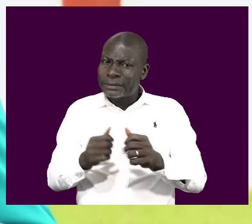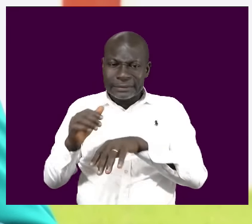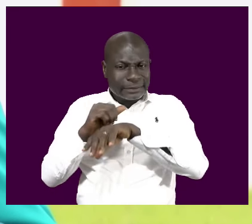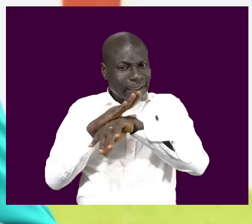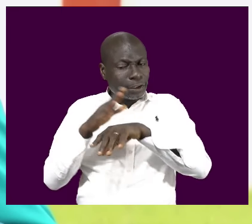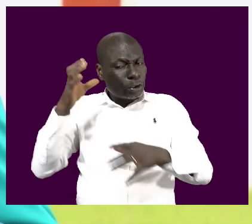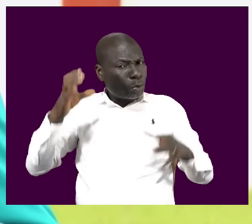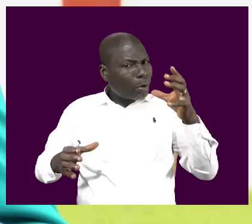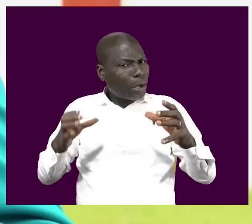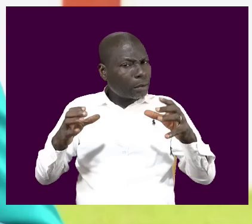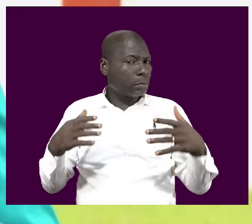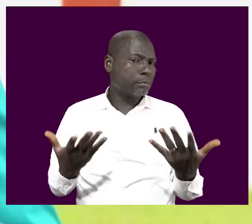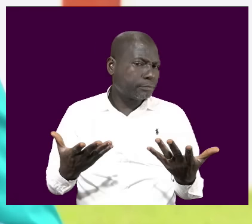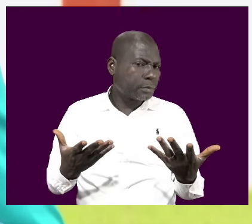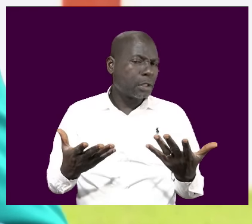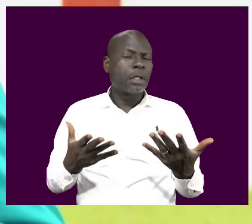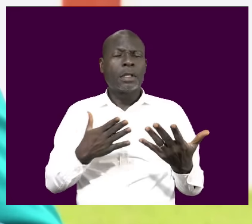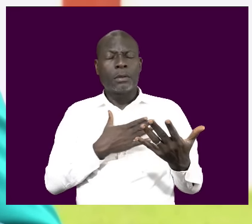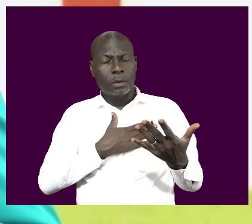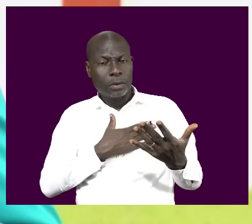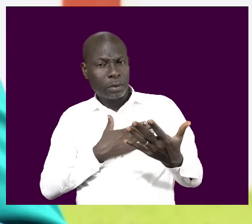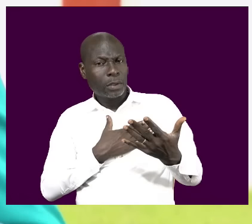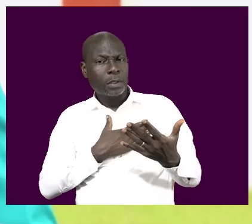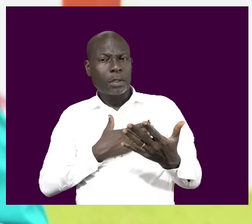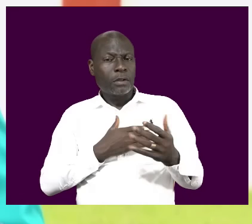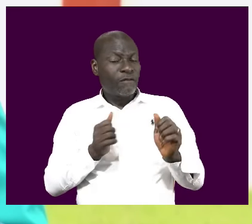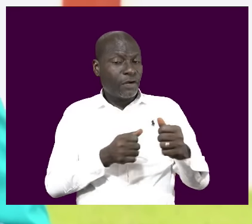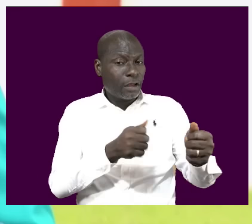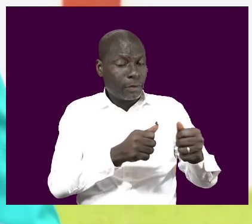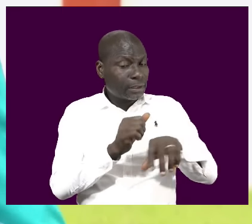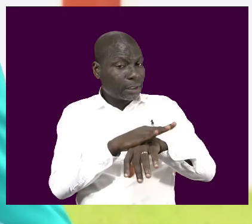Debita. Mini ensemu enu mwachi? And for being